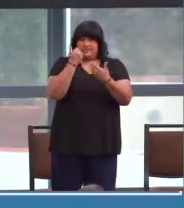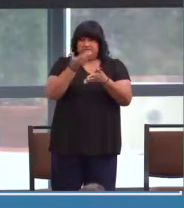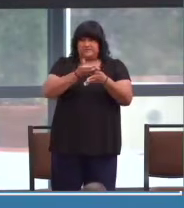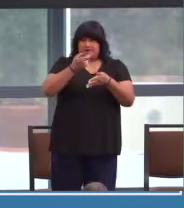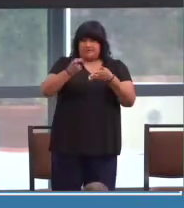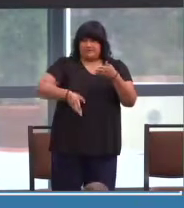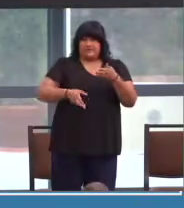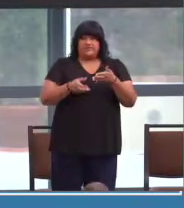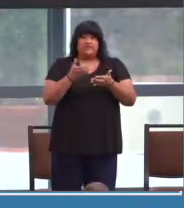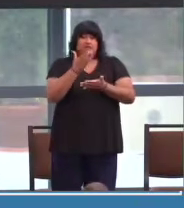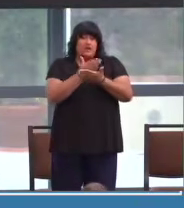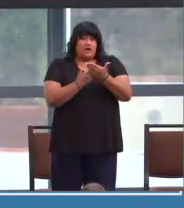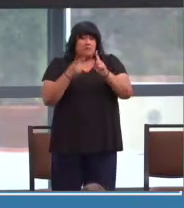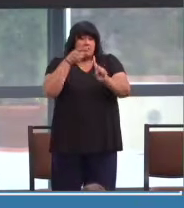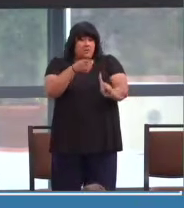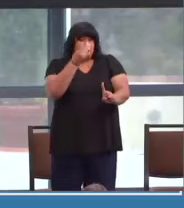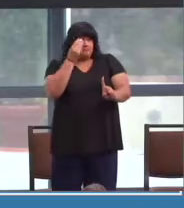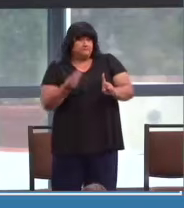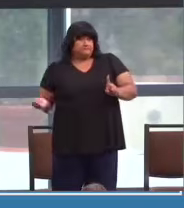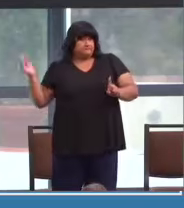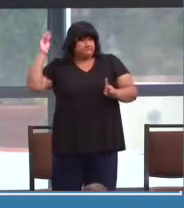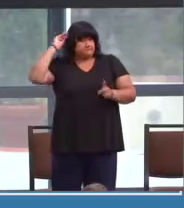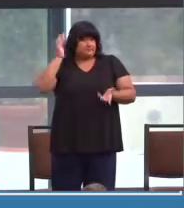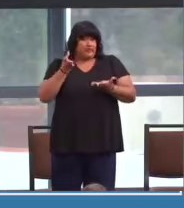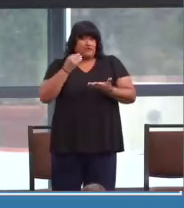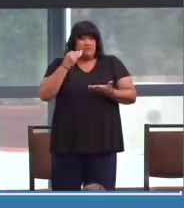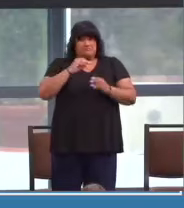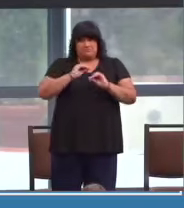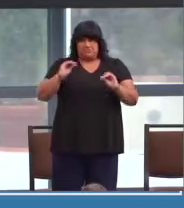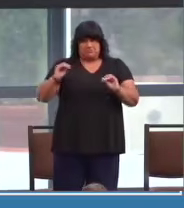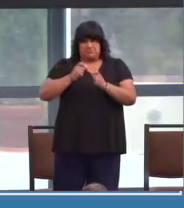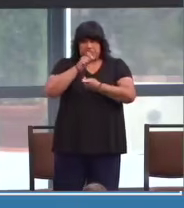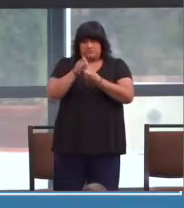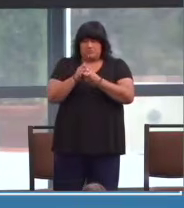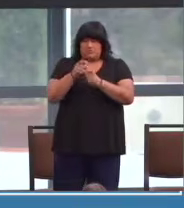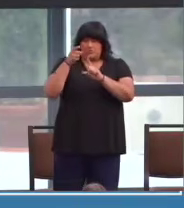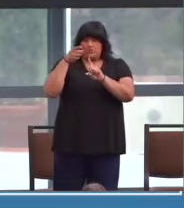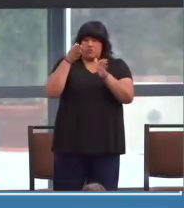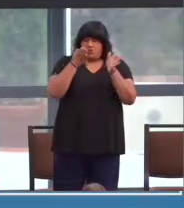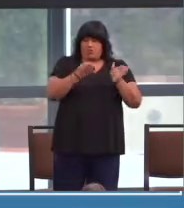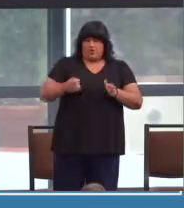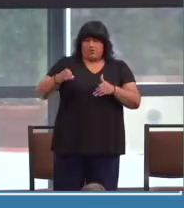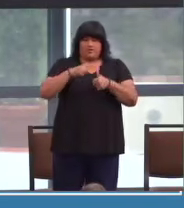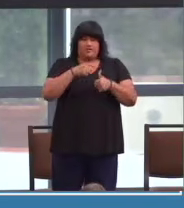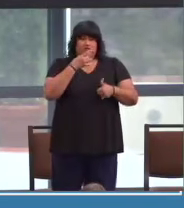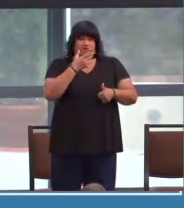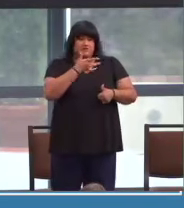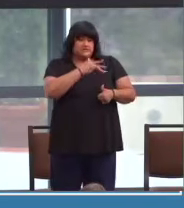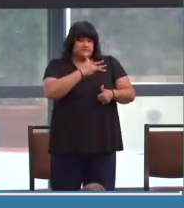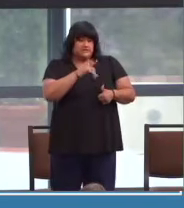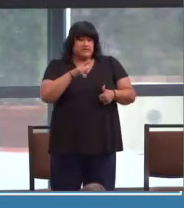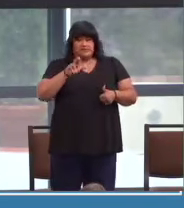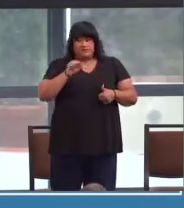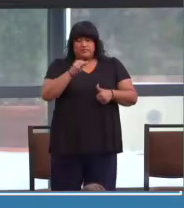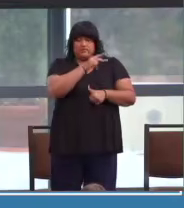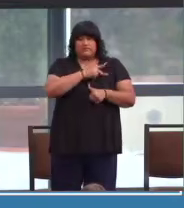Some take-home points then is, and no particular order, by the way, so photosensitive patients and lupus patients certainly want to protect